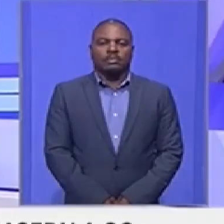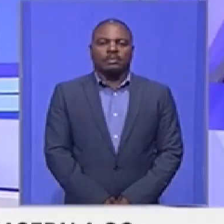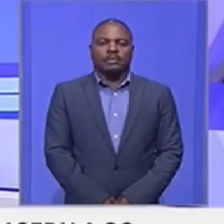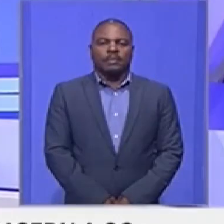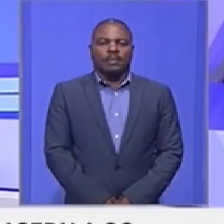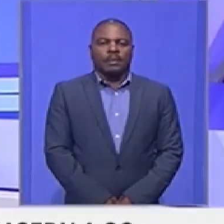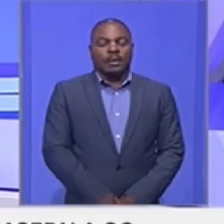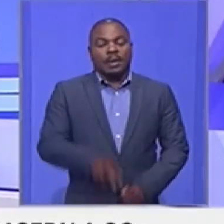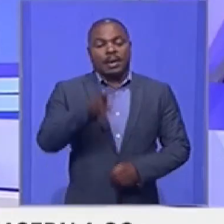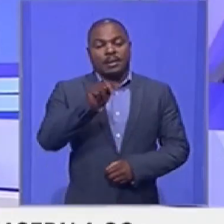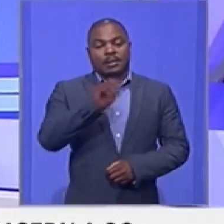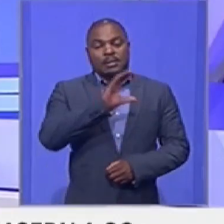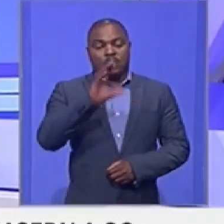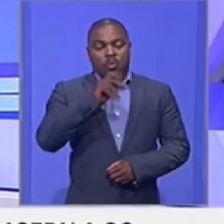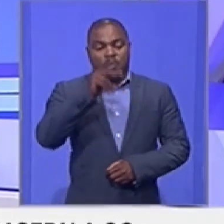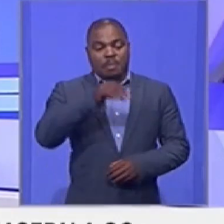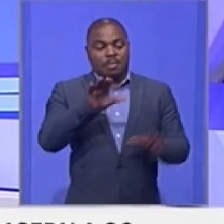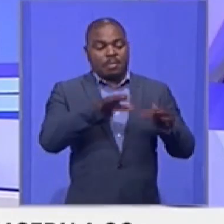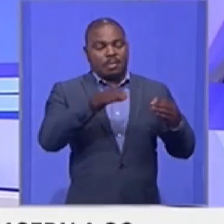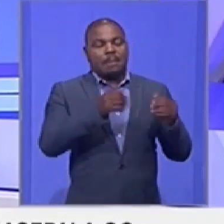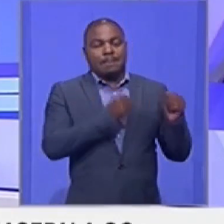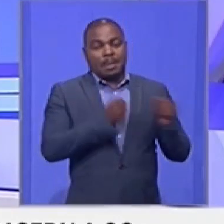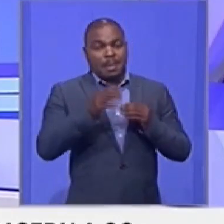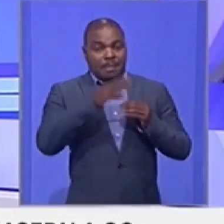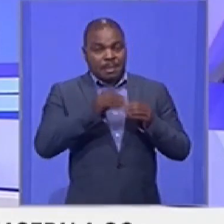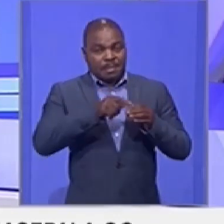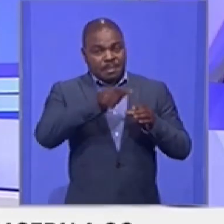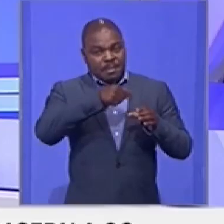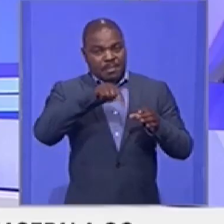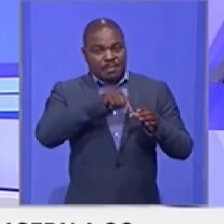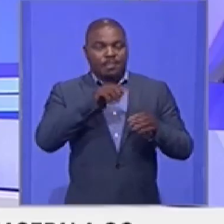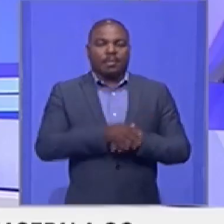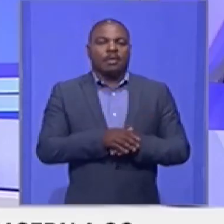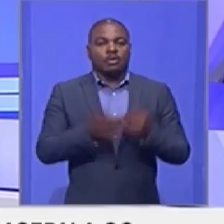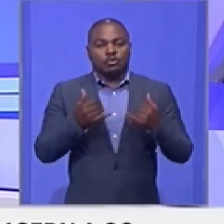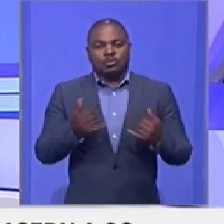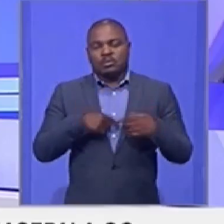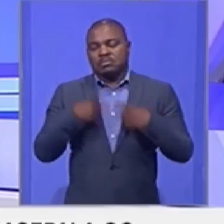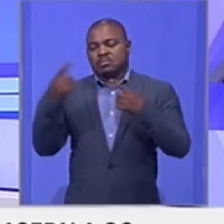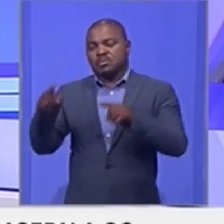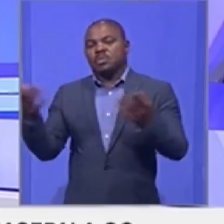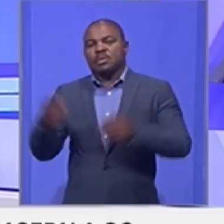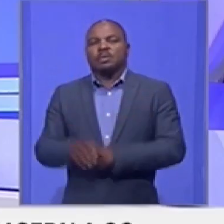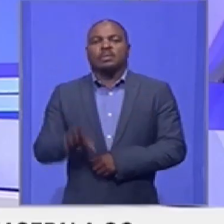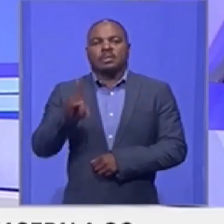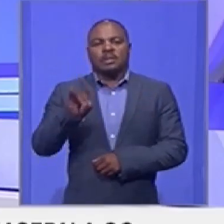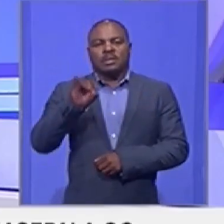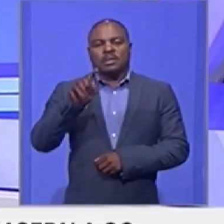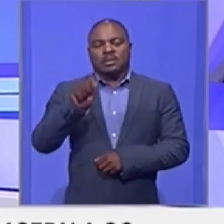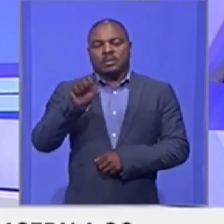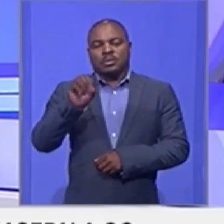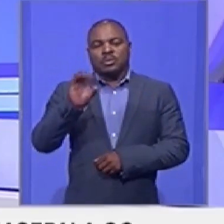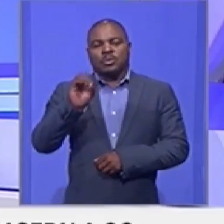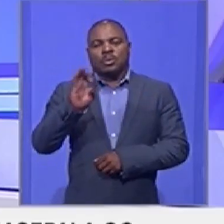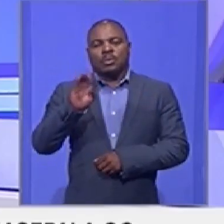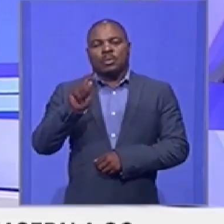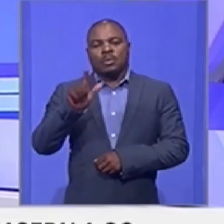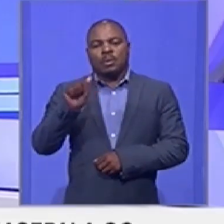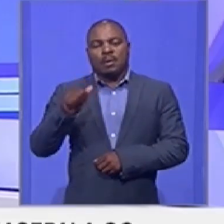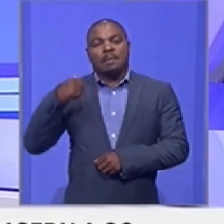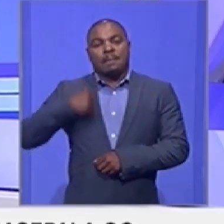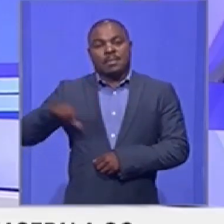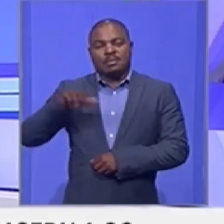Dikemedi tsa leruri tsa kgotla ya bosetšhaba ya diporofense NCOP di tlhotse di etetse mmasepala o faraferweng ke mathata wa